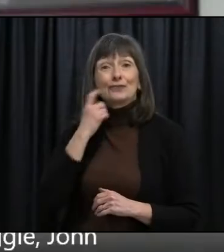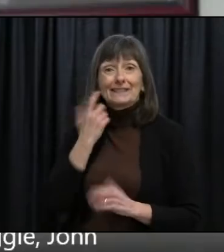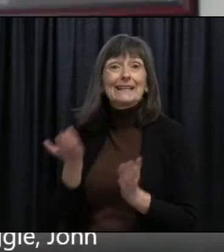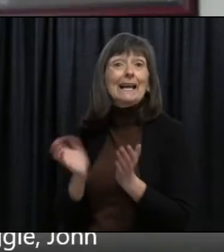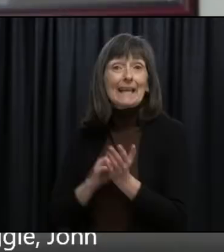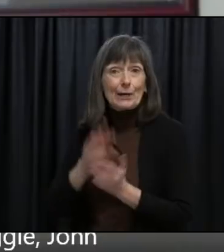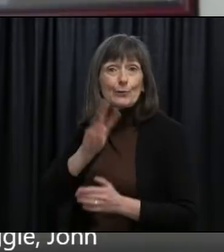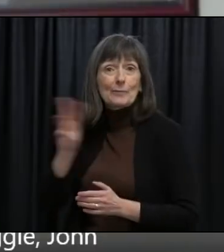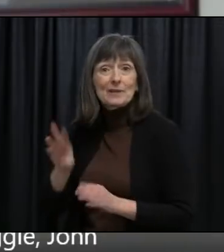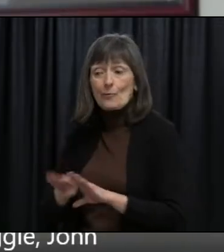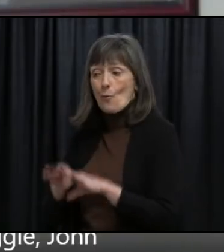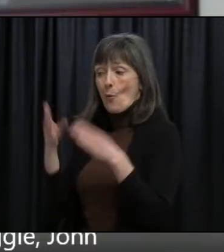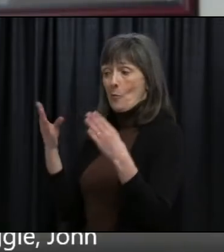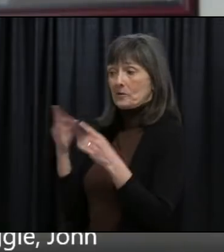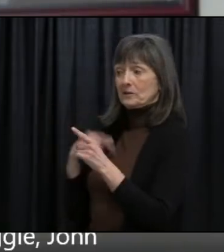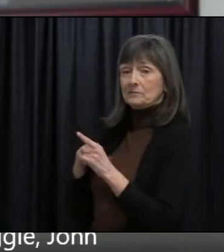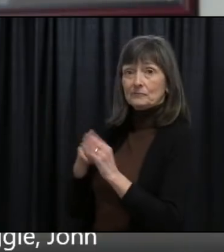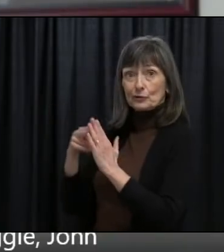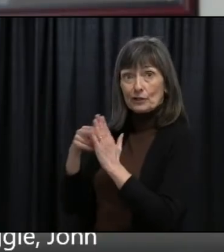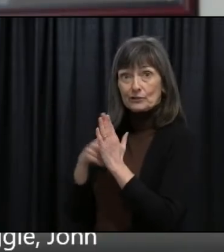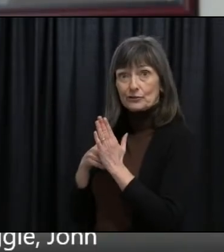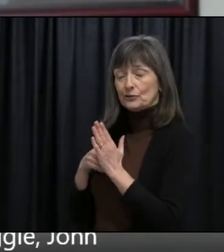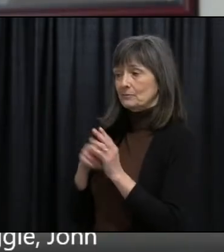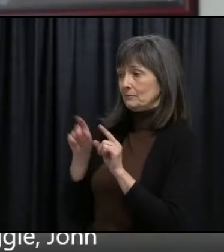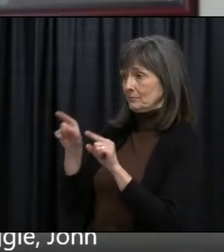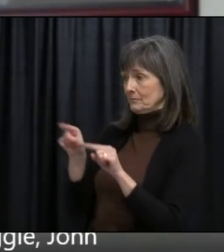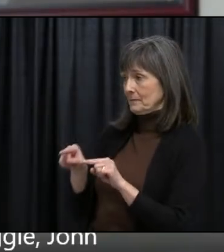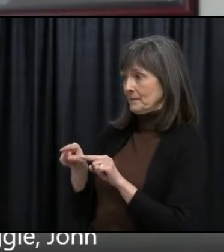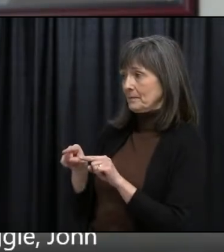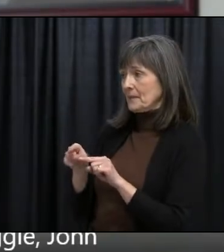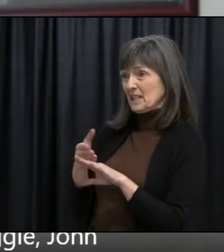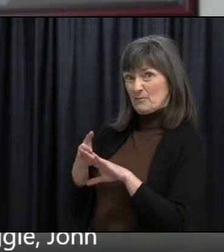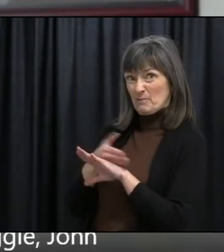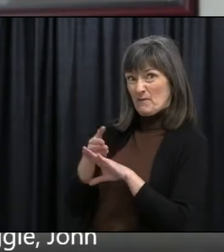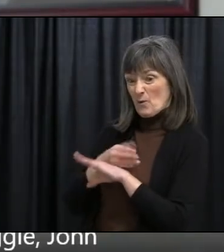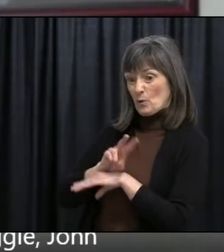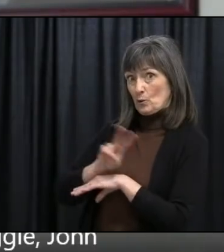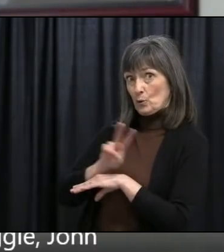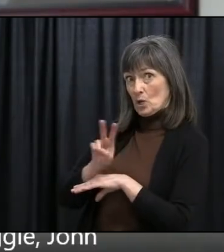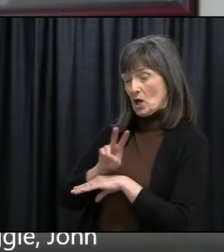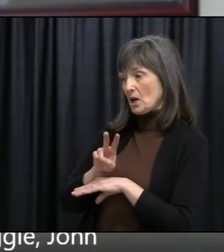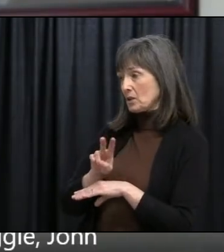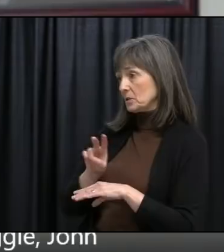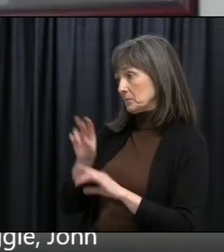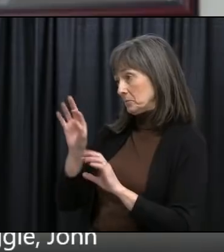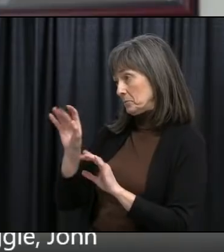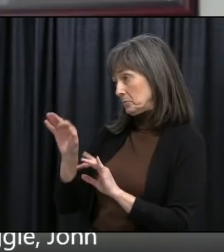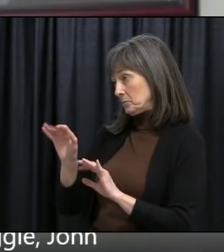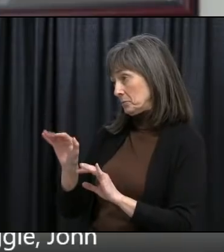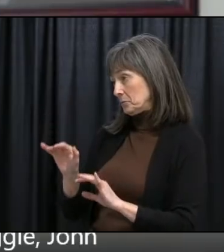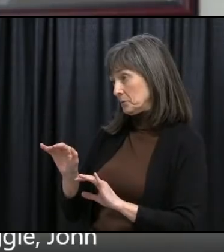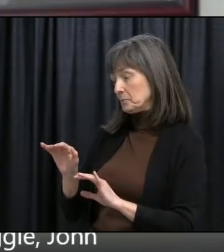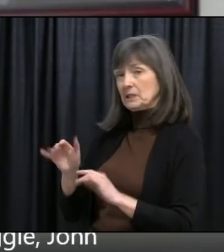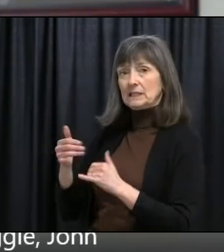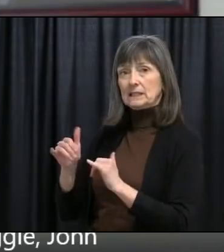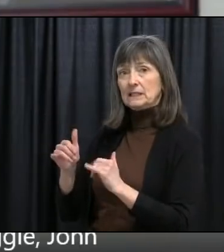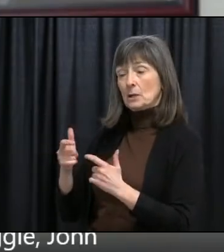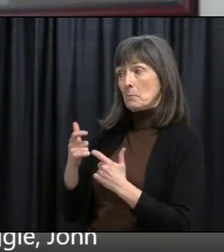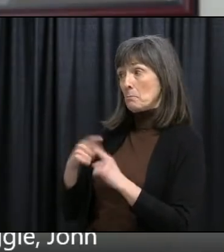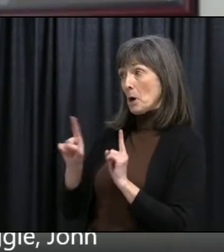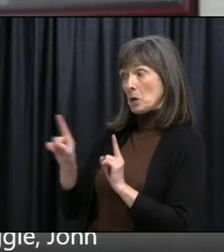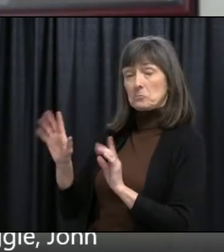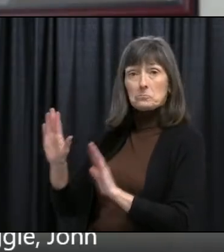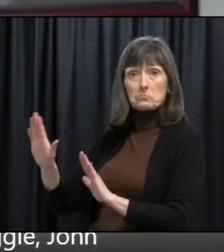site. I must have hit it a couple of moments before the briefing started when it's still in the embargo period. But the site was